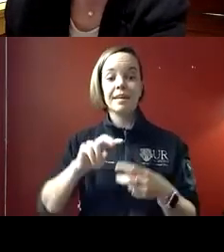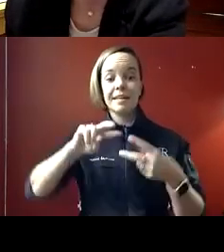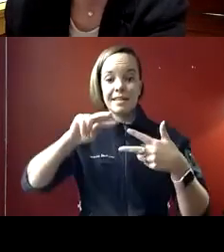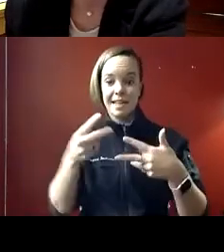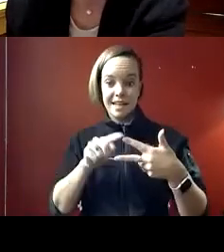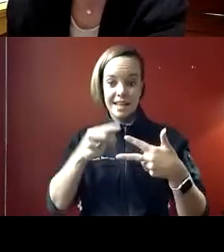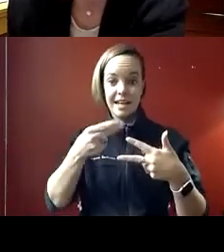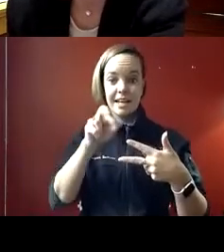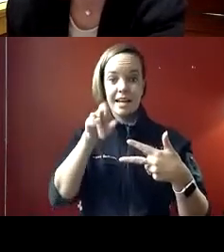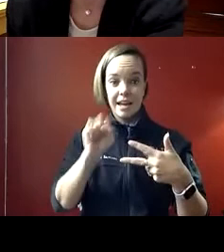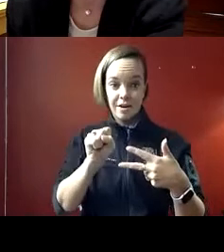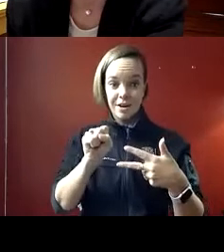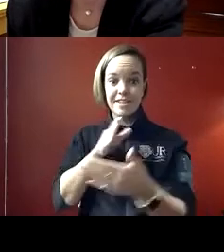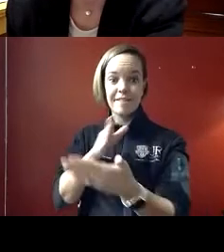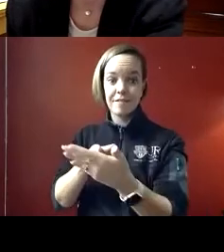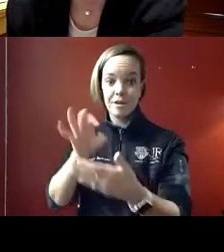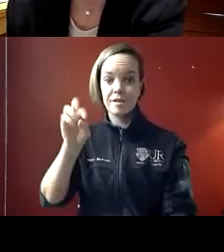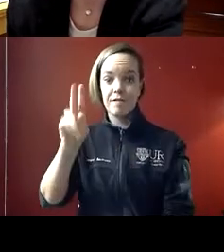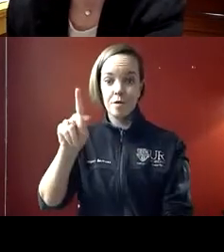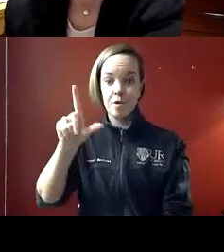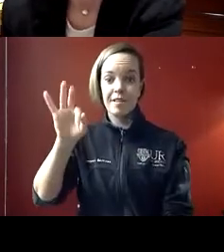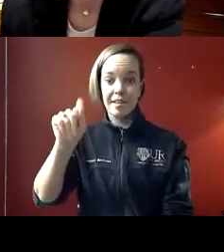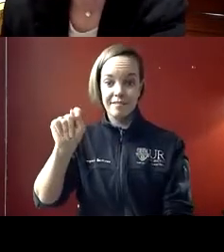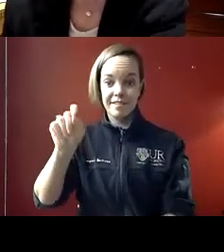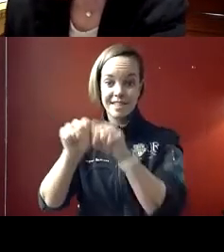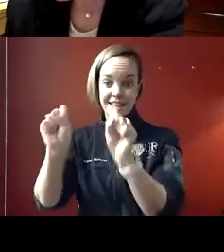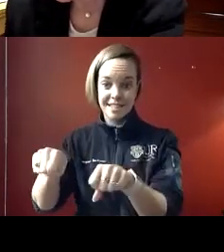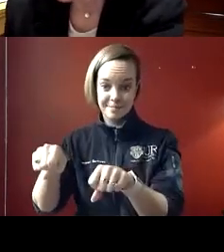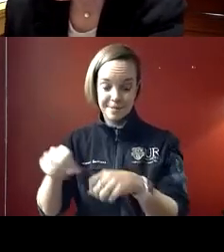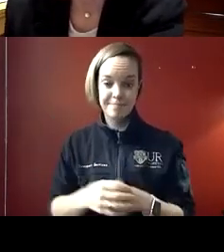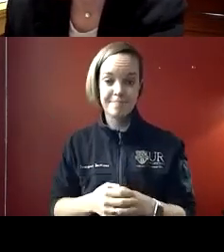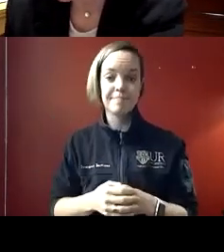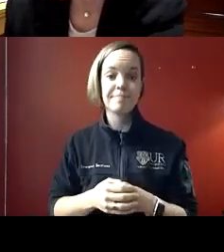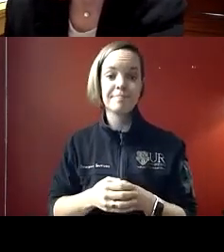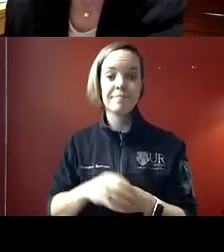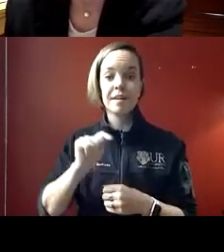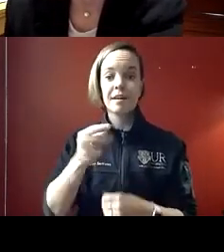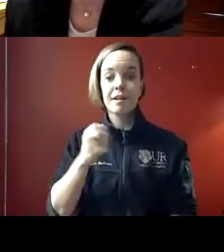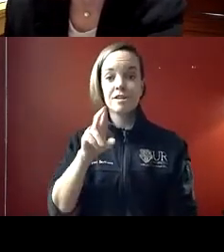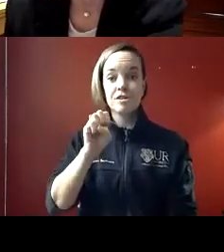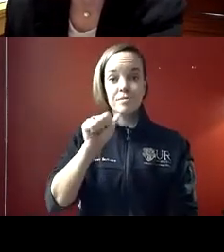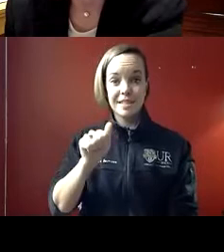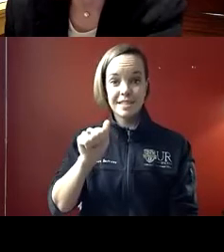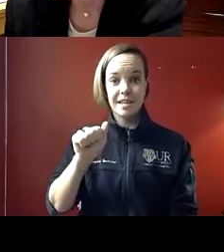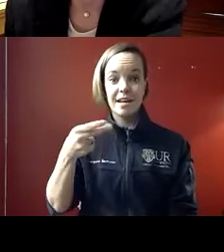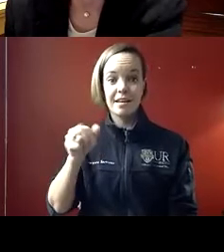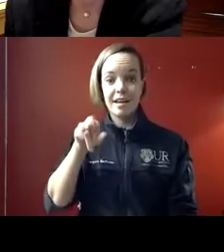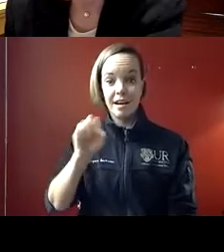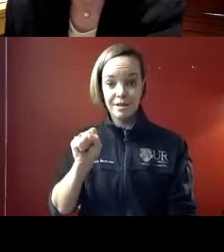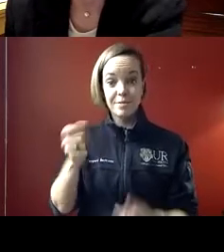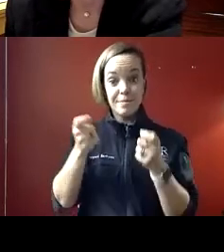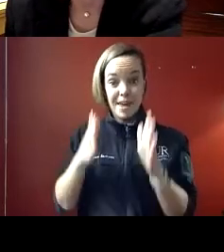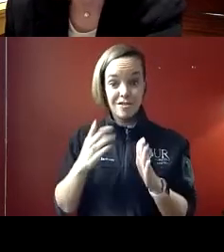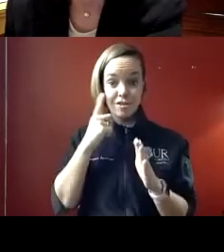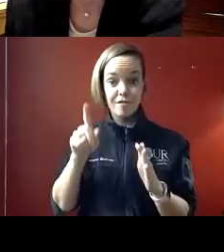Forklift Systems also went up to the Supreme Court. So Teresa Harris was a manager at Forklift Systems, and